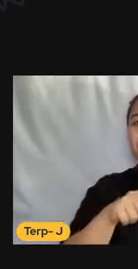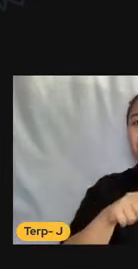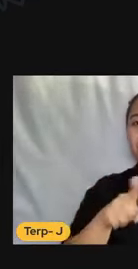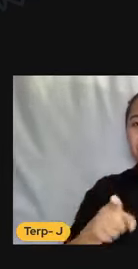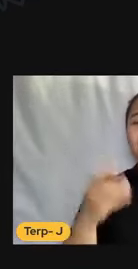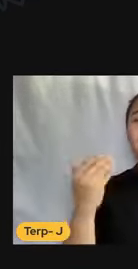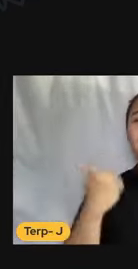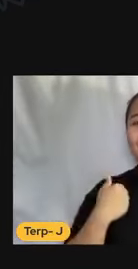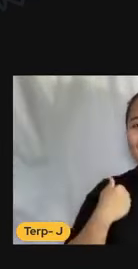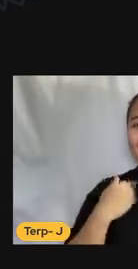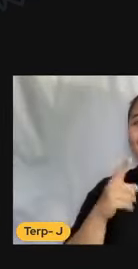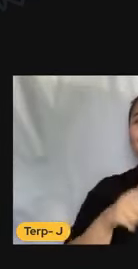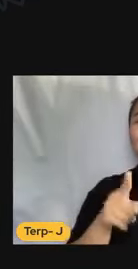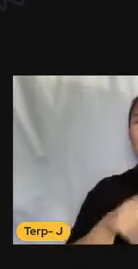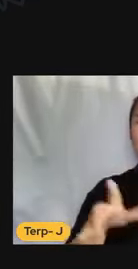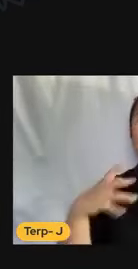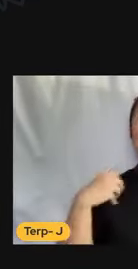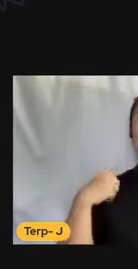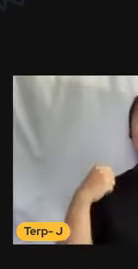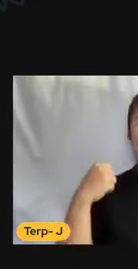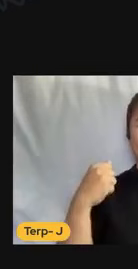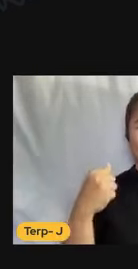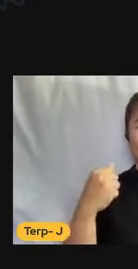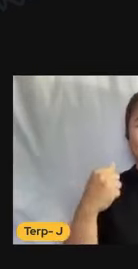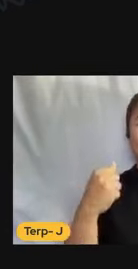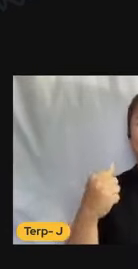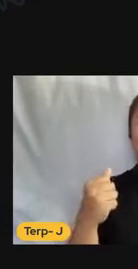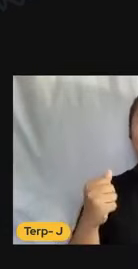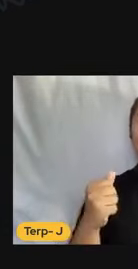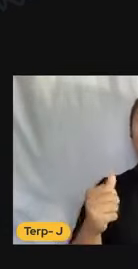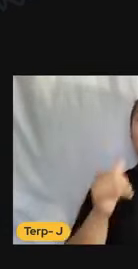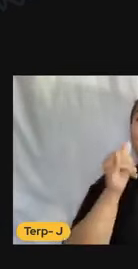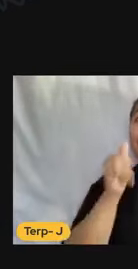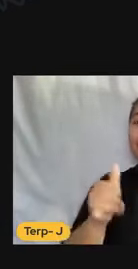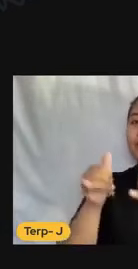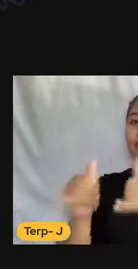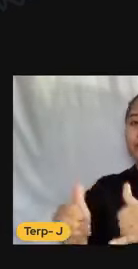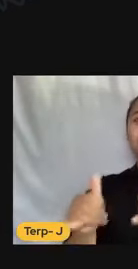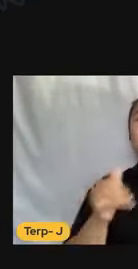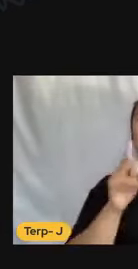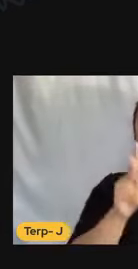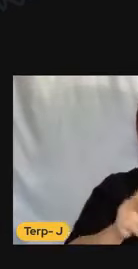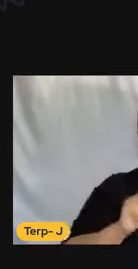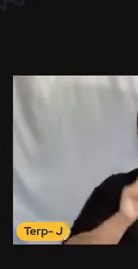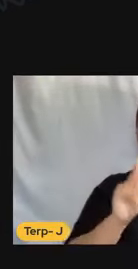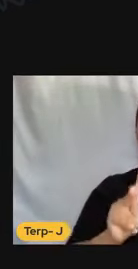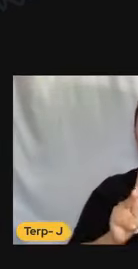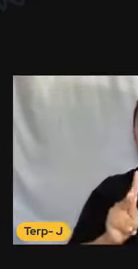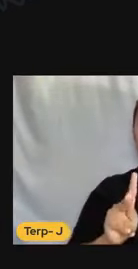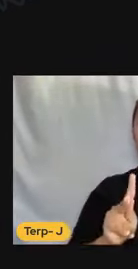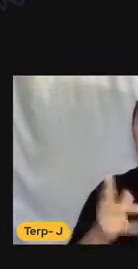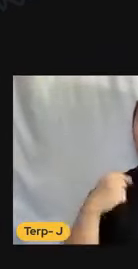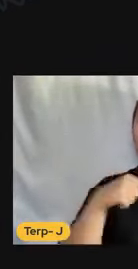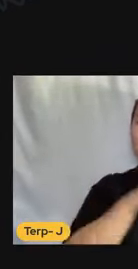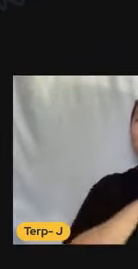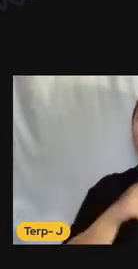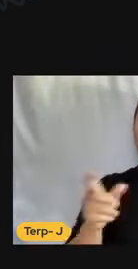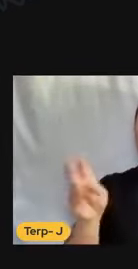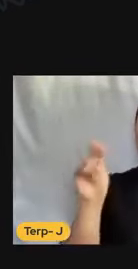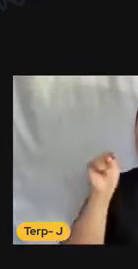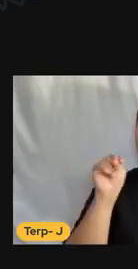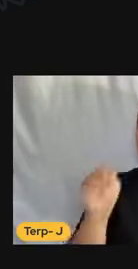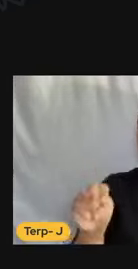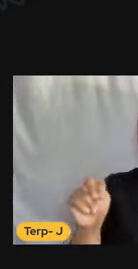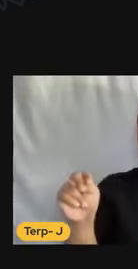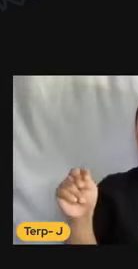we have as people, as individual persons, and that we need each other in our